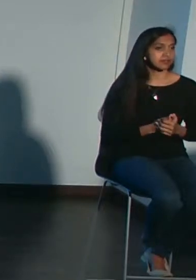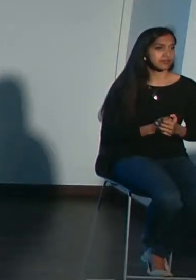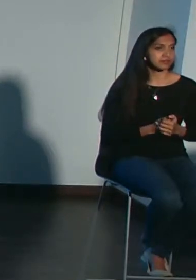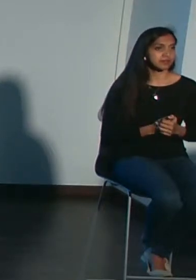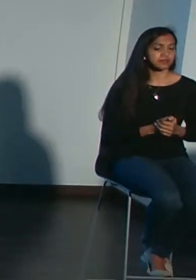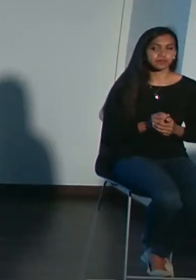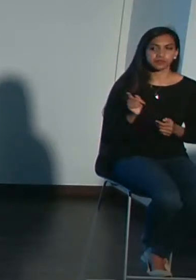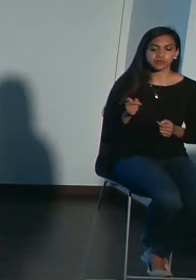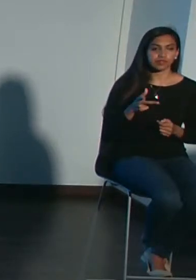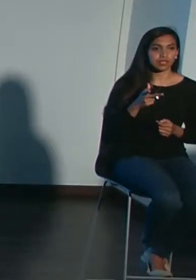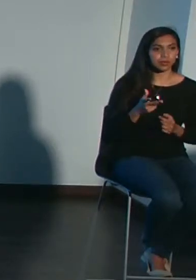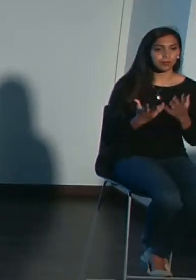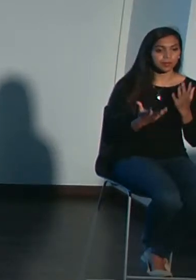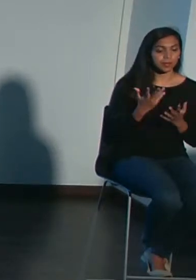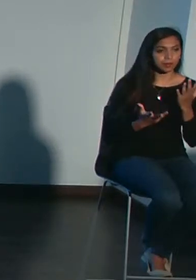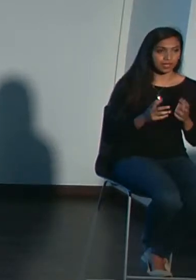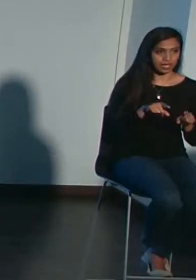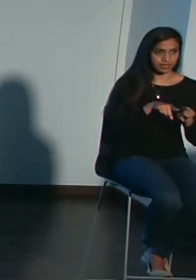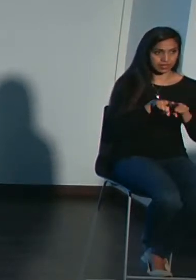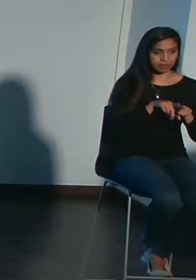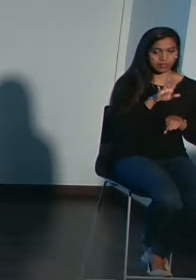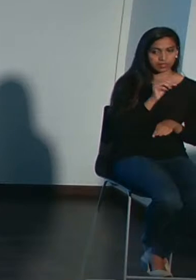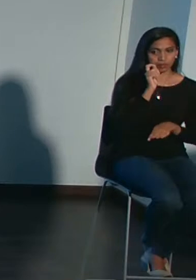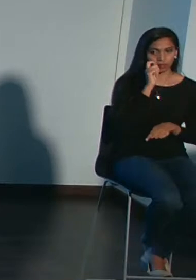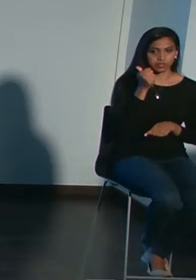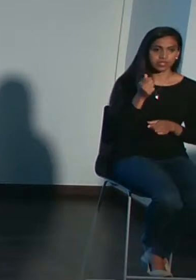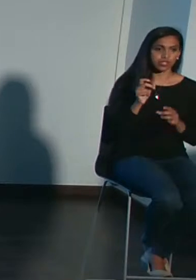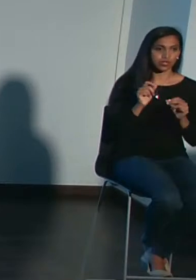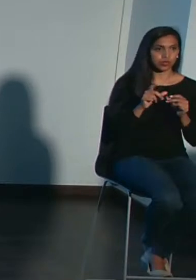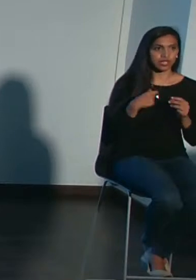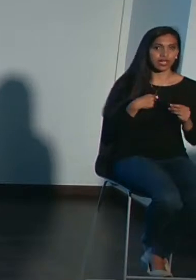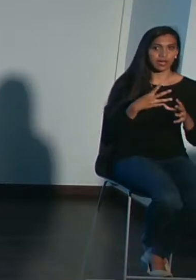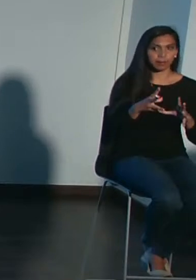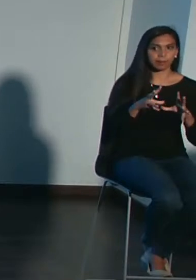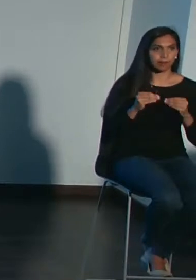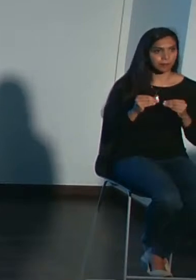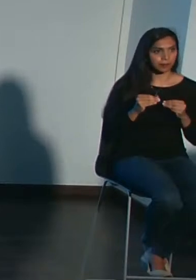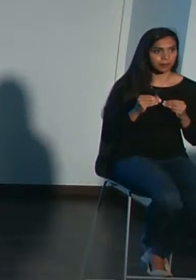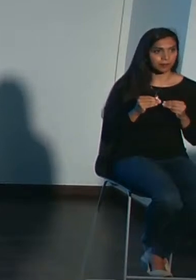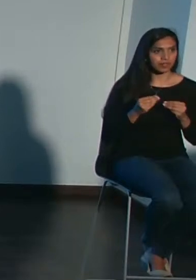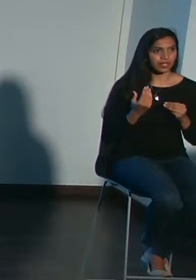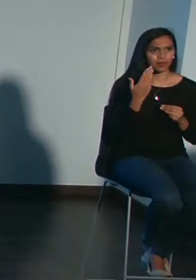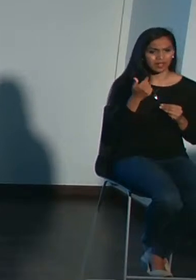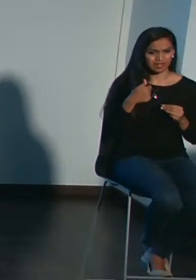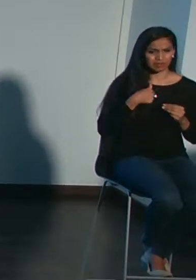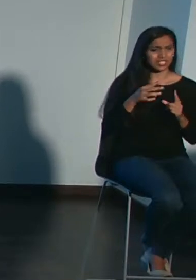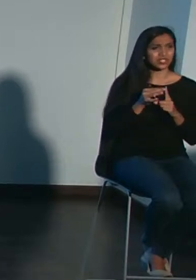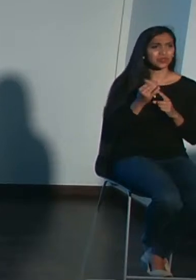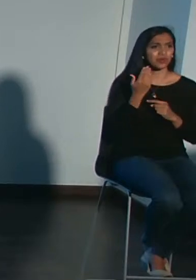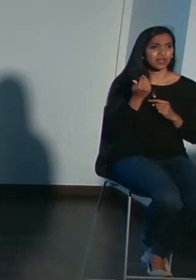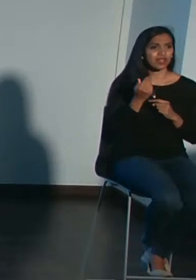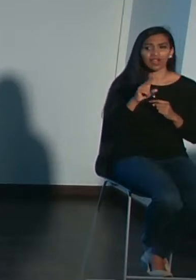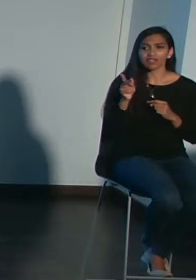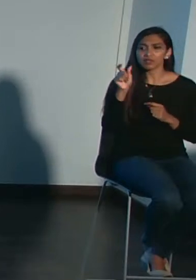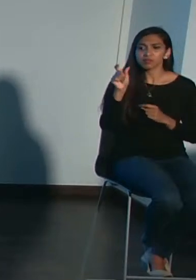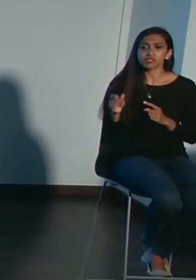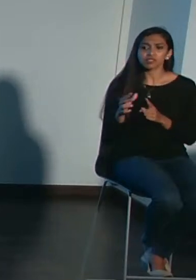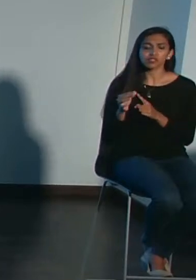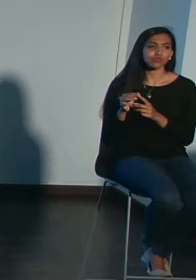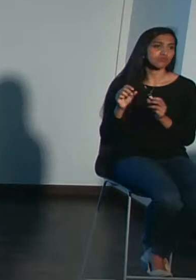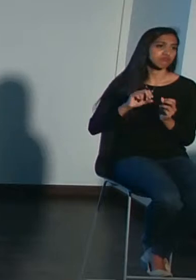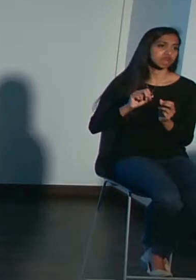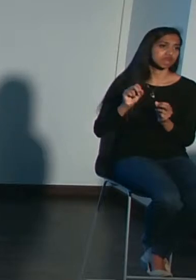situation, say, okay, someone buys a work of me, then I'm like, why? Actually, I mean,